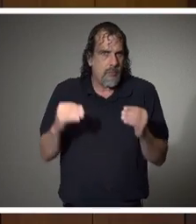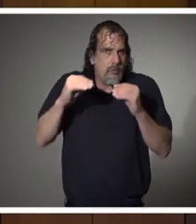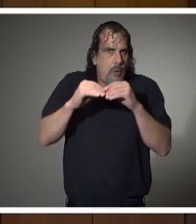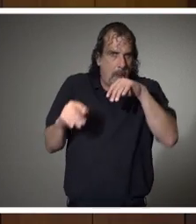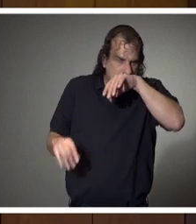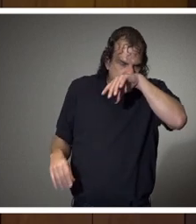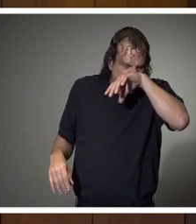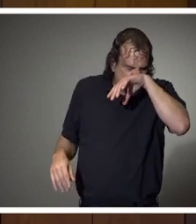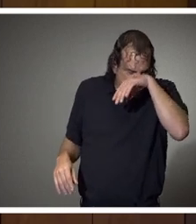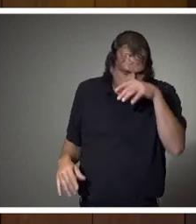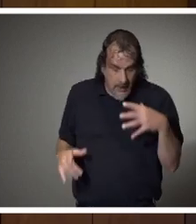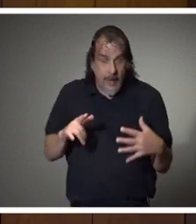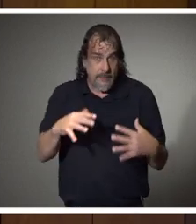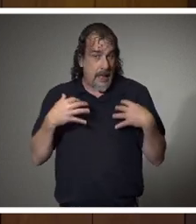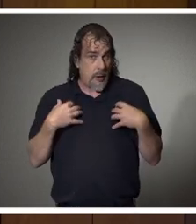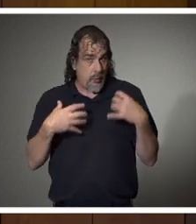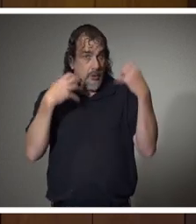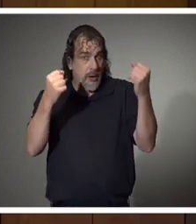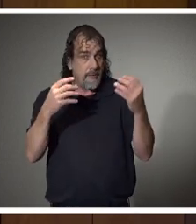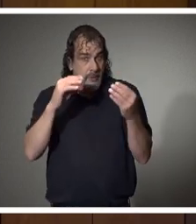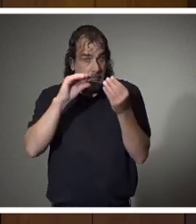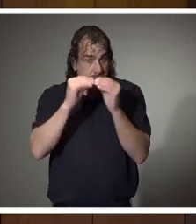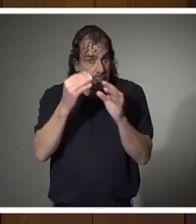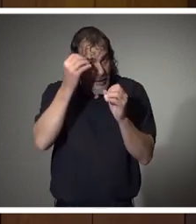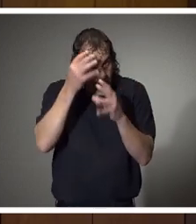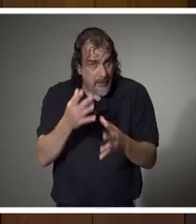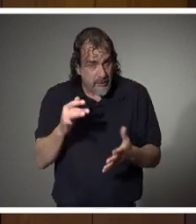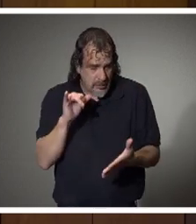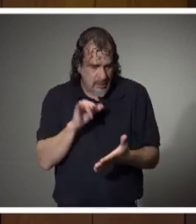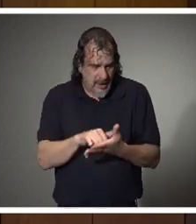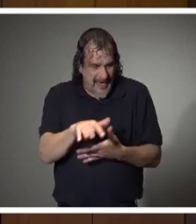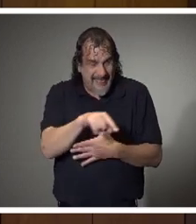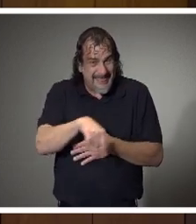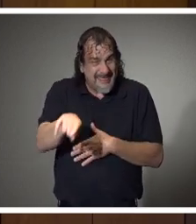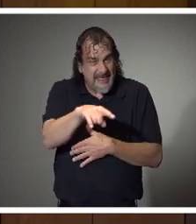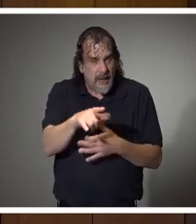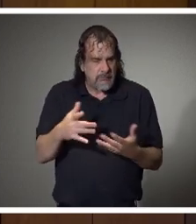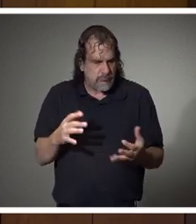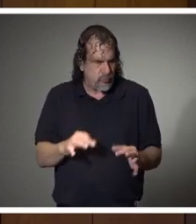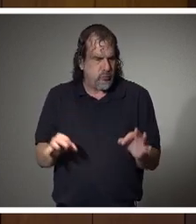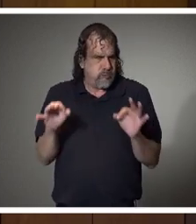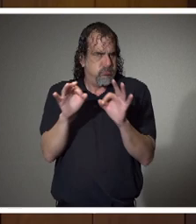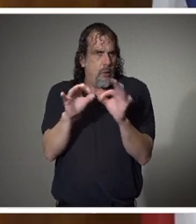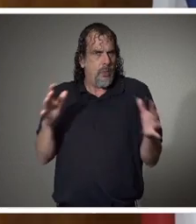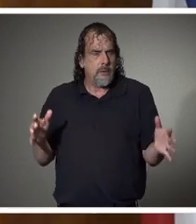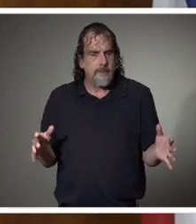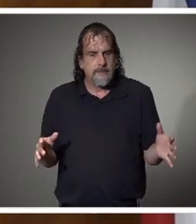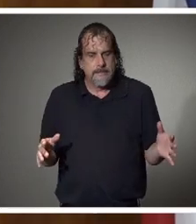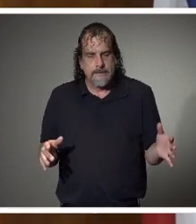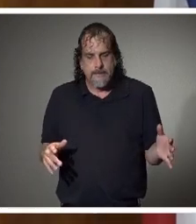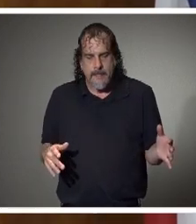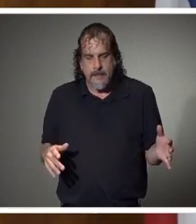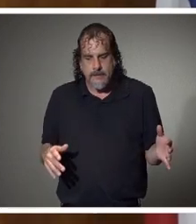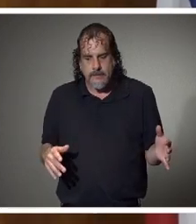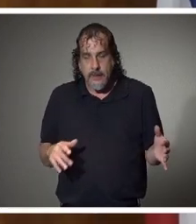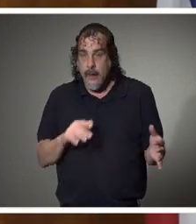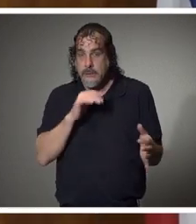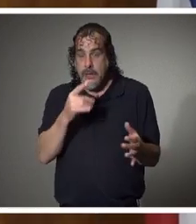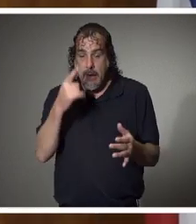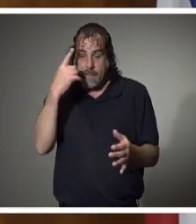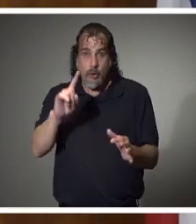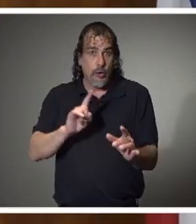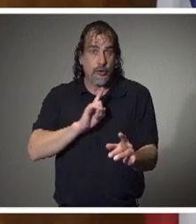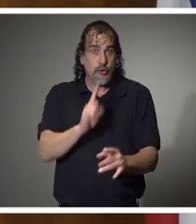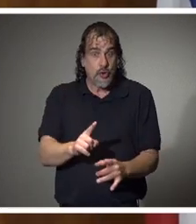important point to make here. And this is something that is not definitive at this point. We